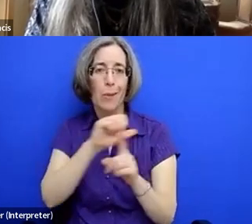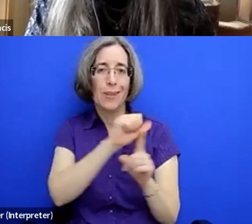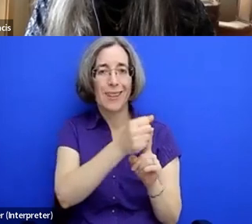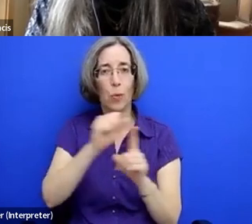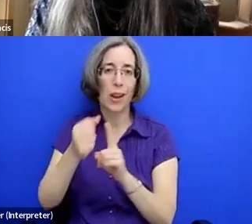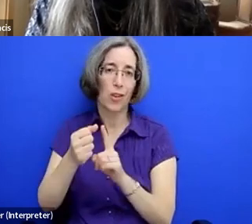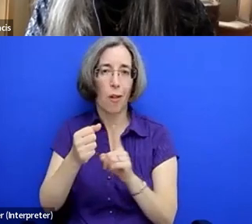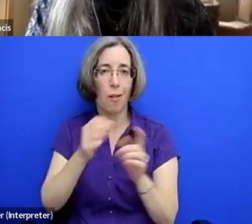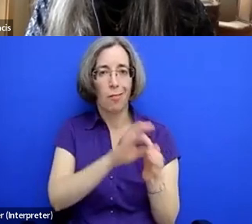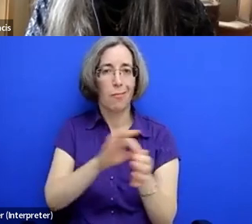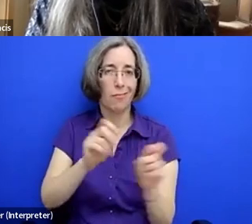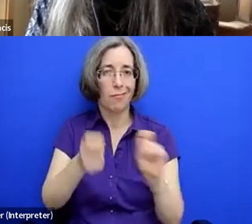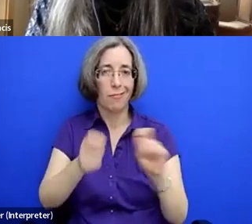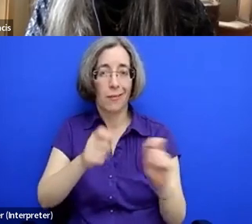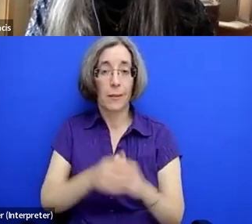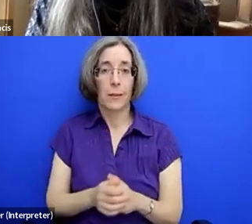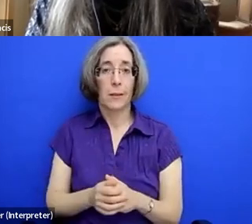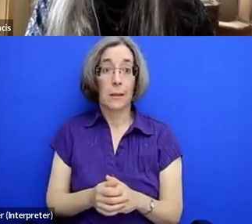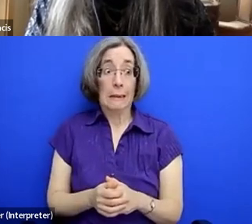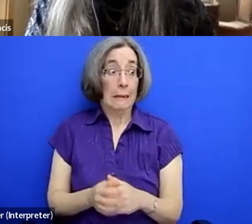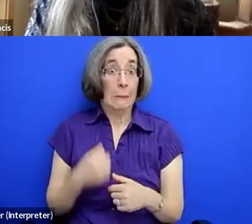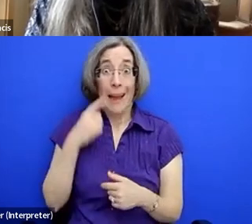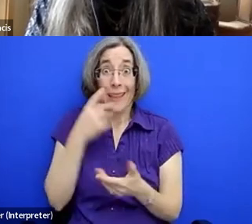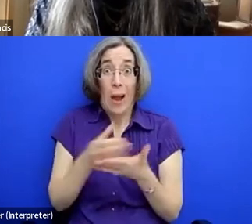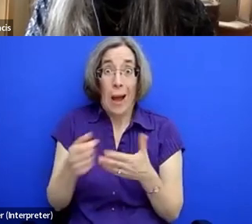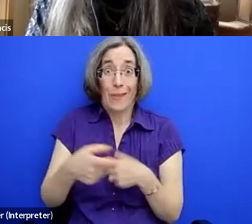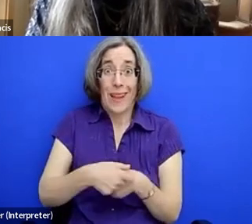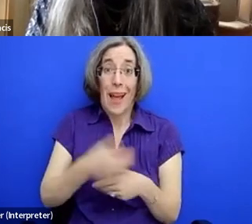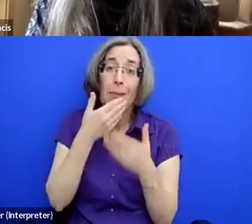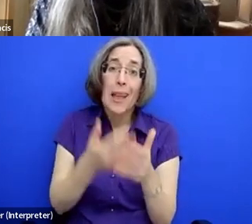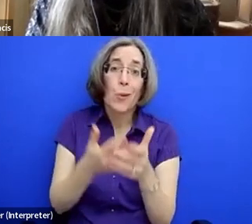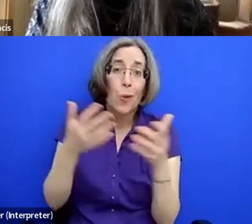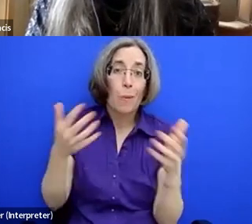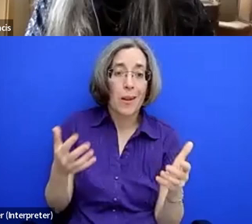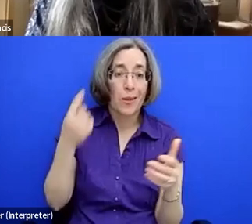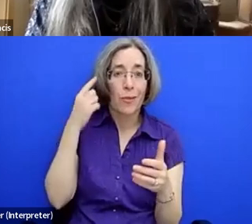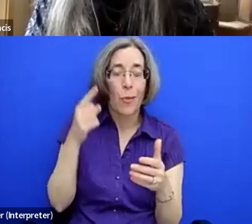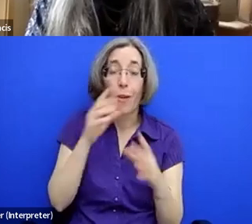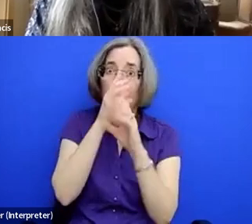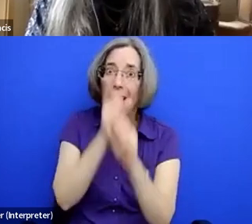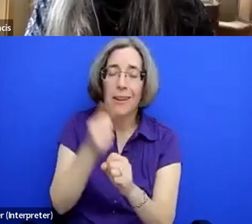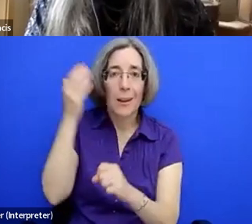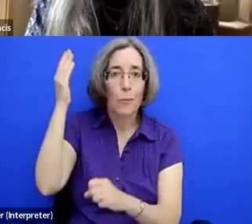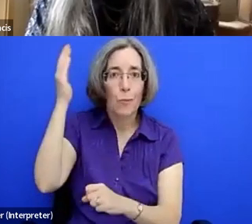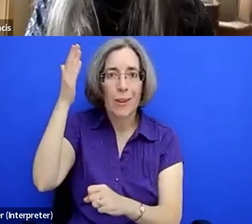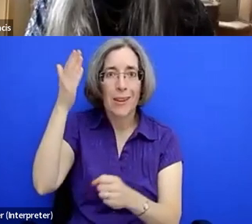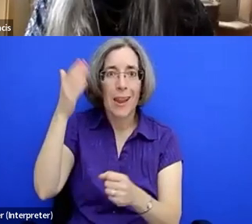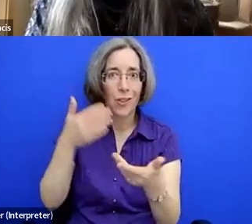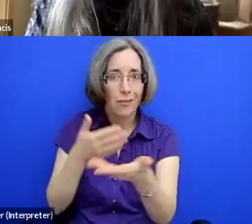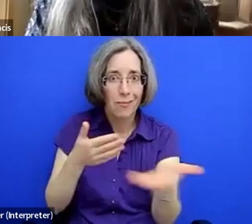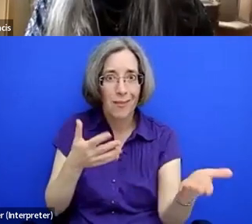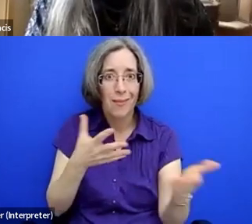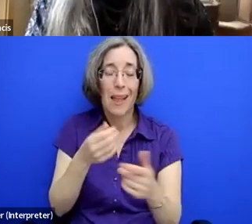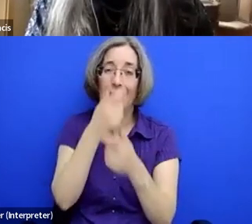situationality, yeah. Well, I think we're out of time. Thank you very much for really fascinating presentations and a really, really interesting